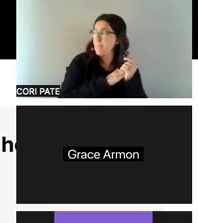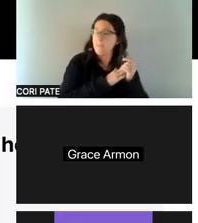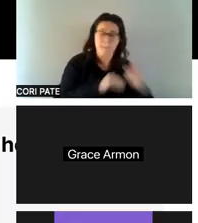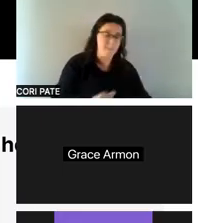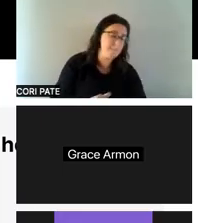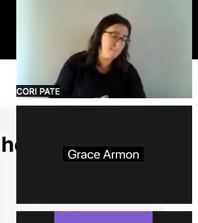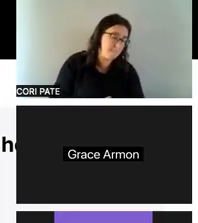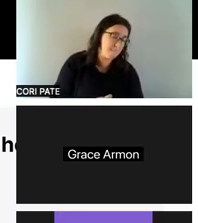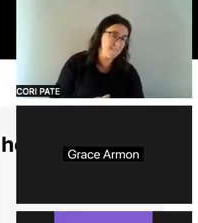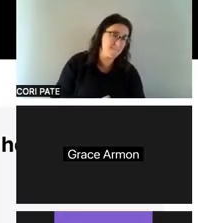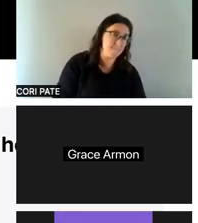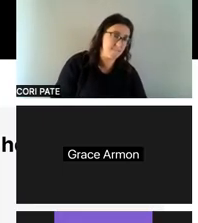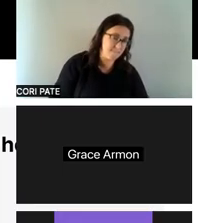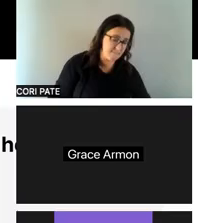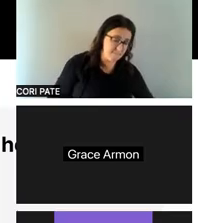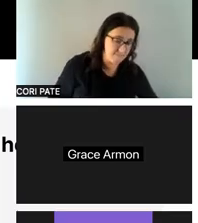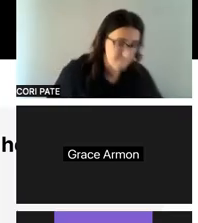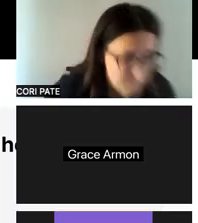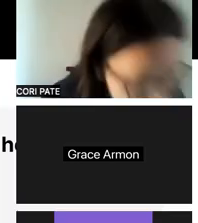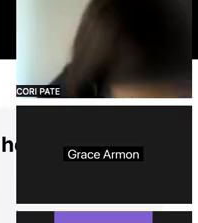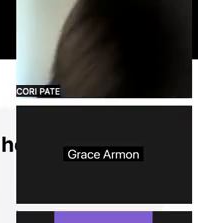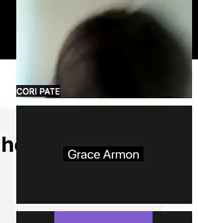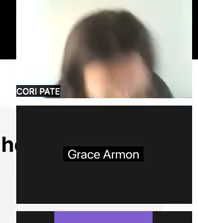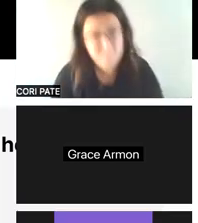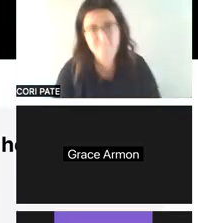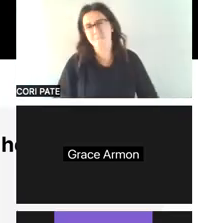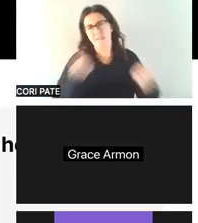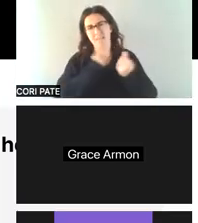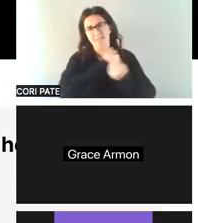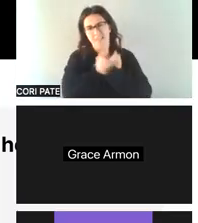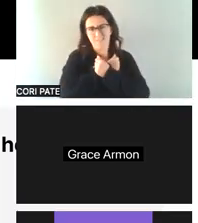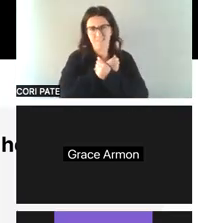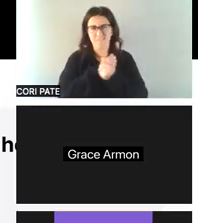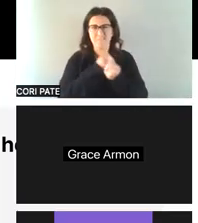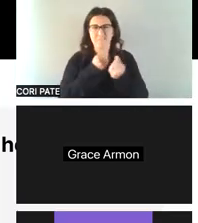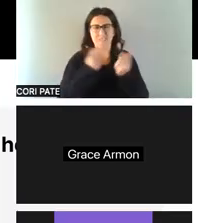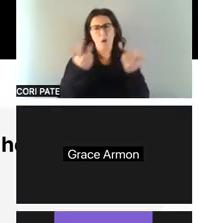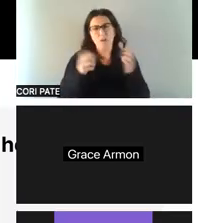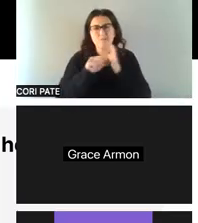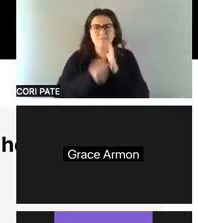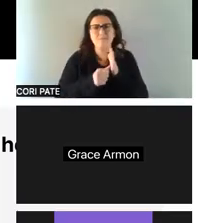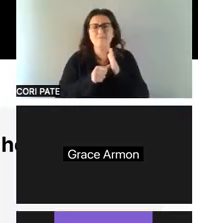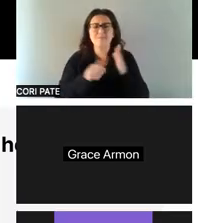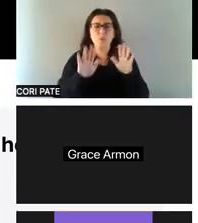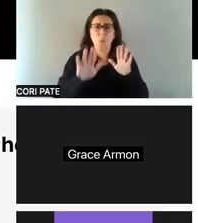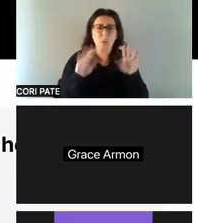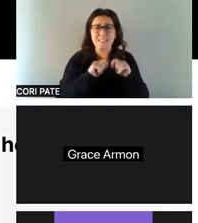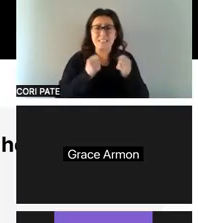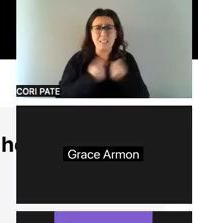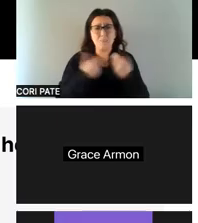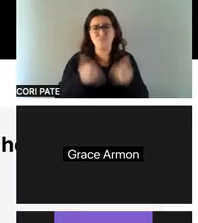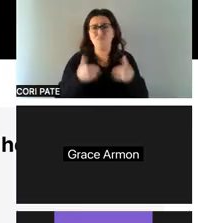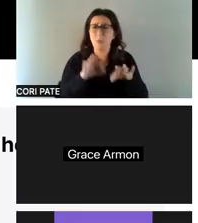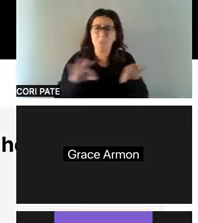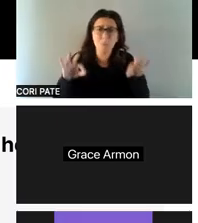So I love this, and this is a good time maybe to reiterate the importance and the value in your team. So we